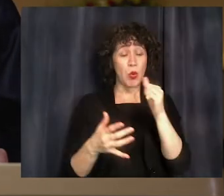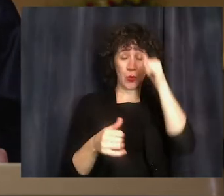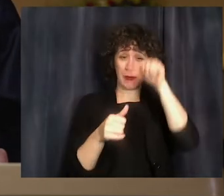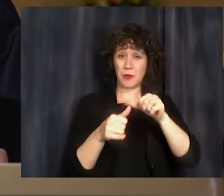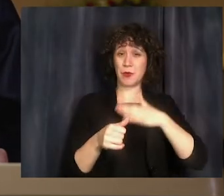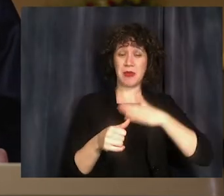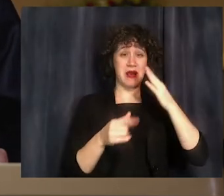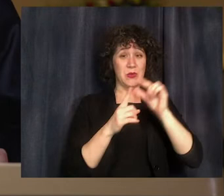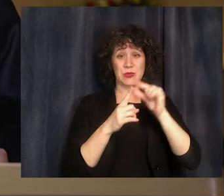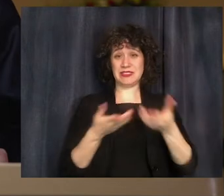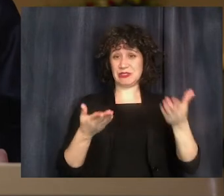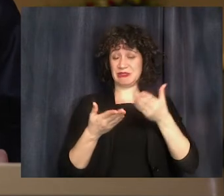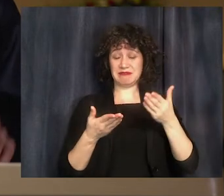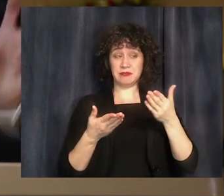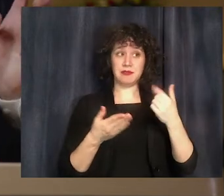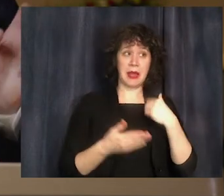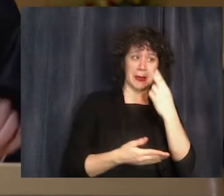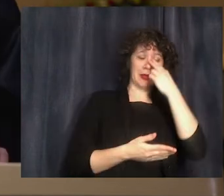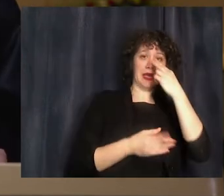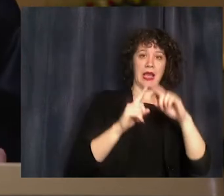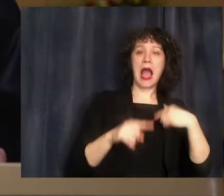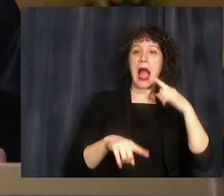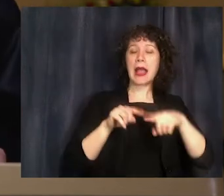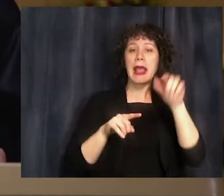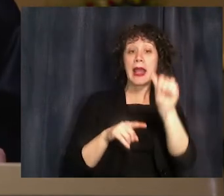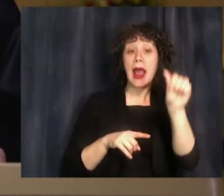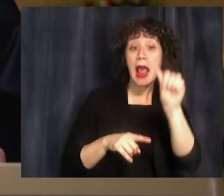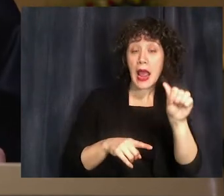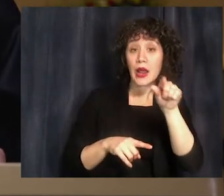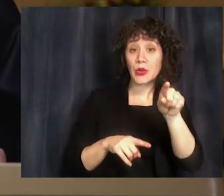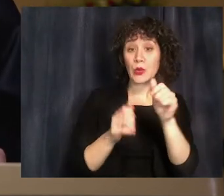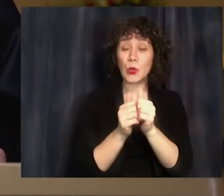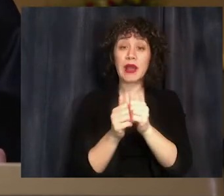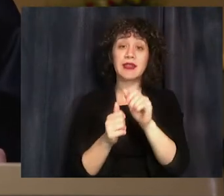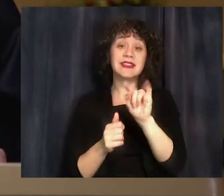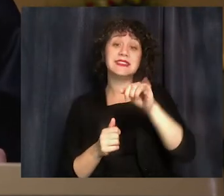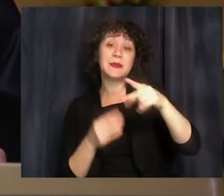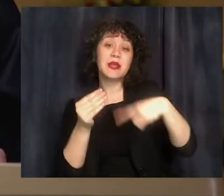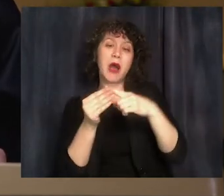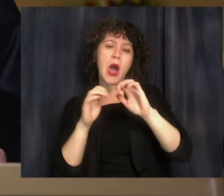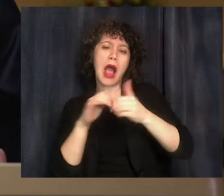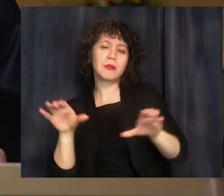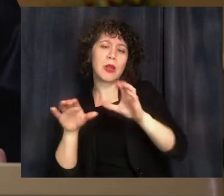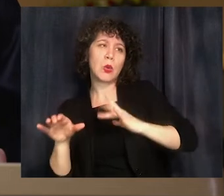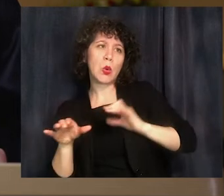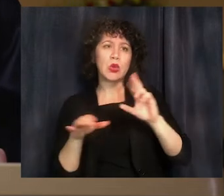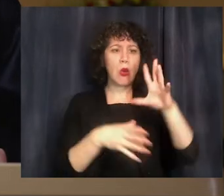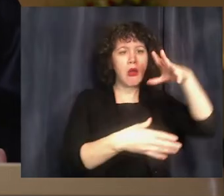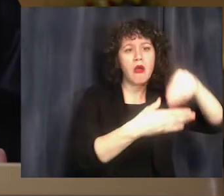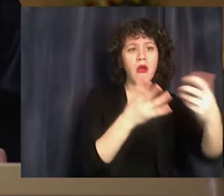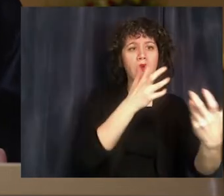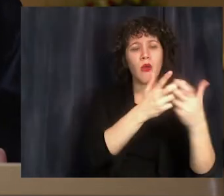here. As a geek, I can't at you with tips on being cool or fitting in with society. I think I said that right. And